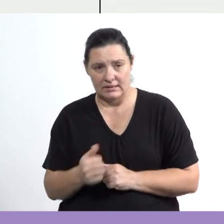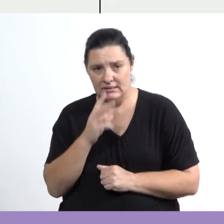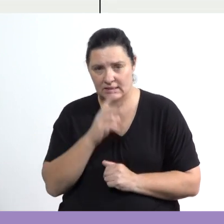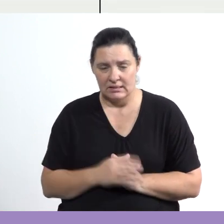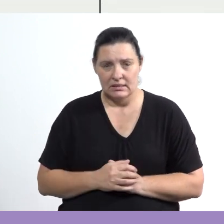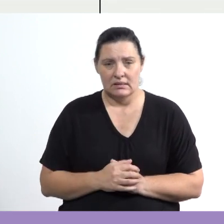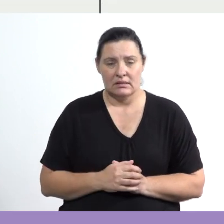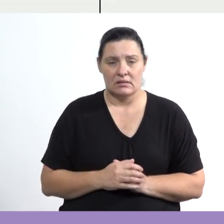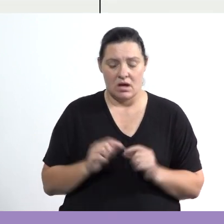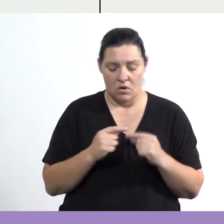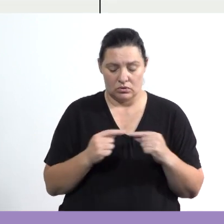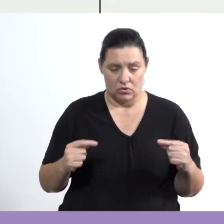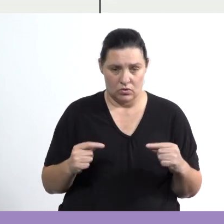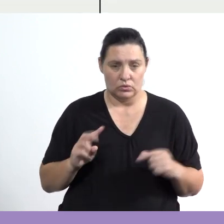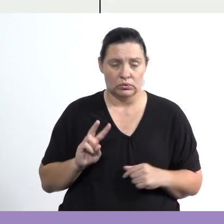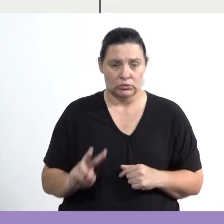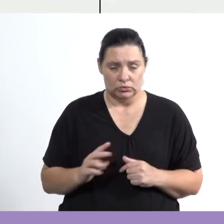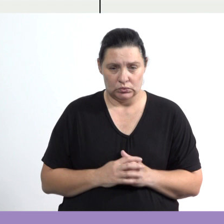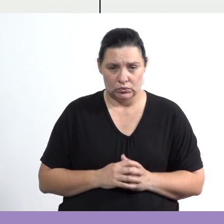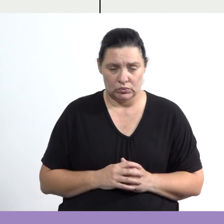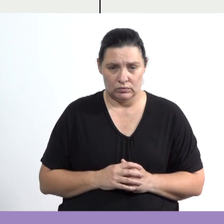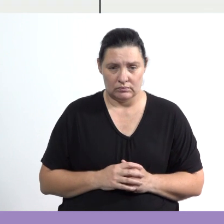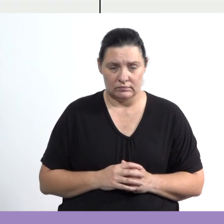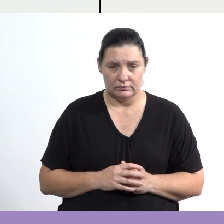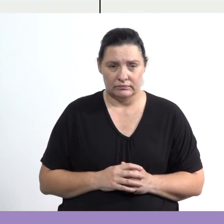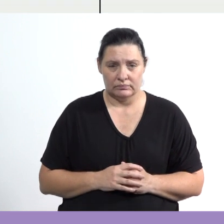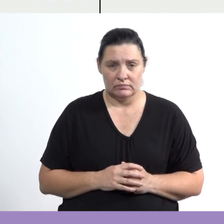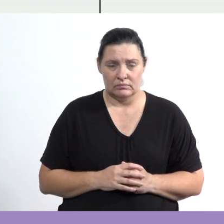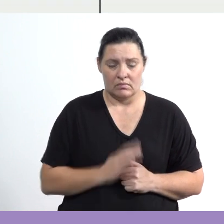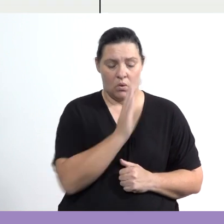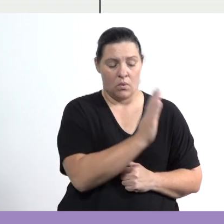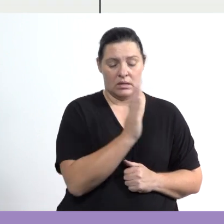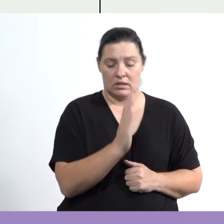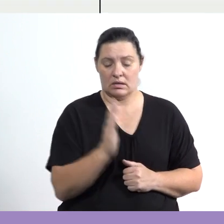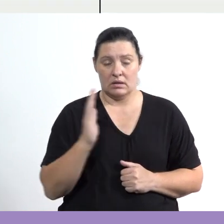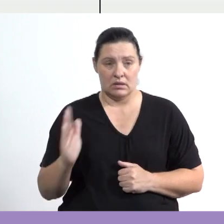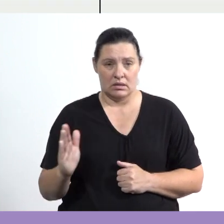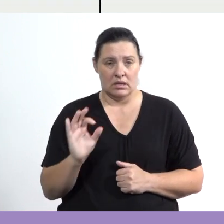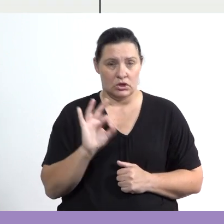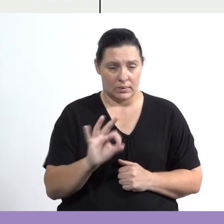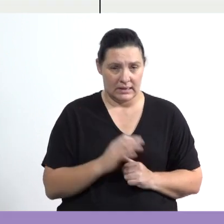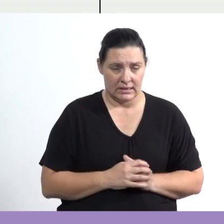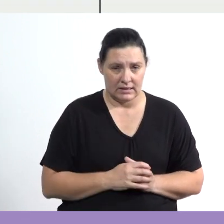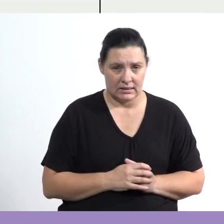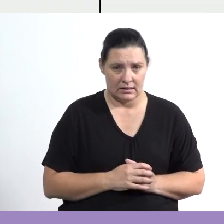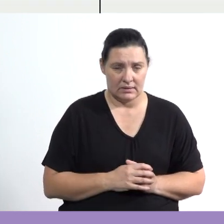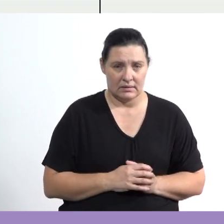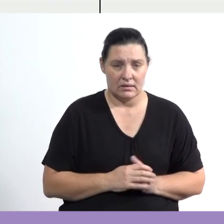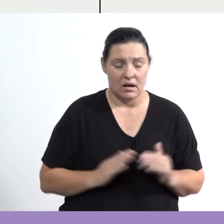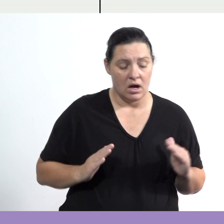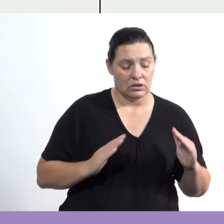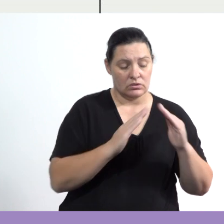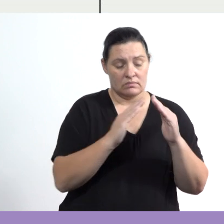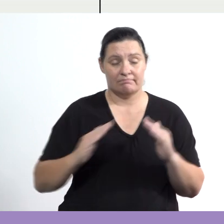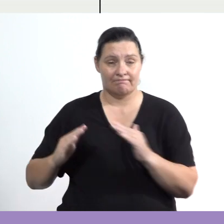at the next one, the horizontal sticks there are 2 of them. The vertical sticks, 1, 2, 3, that